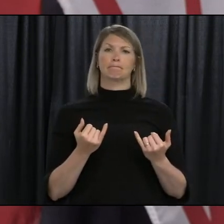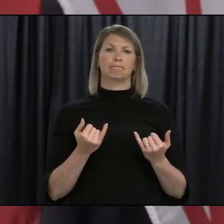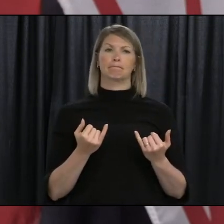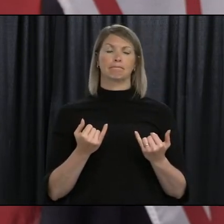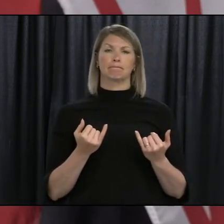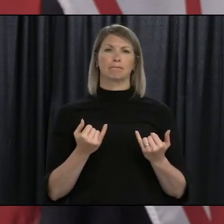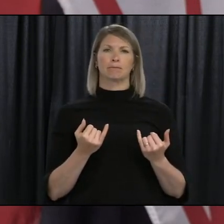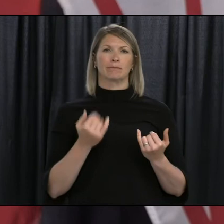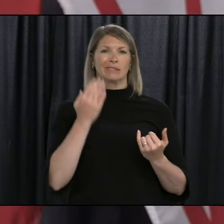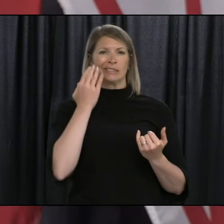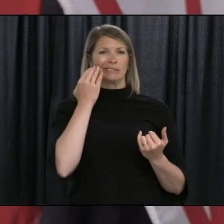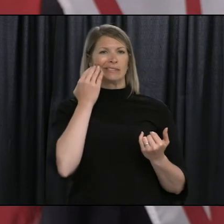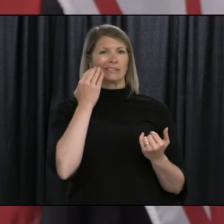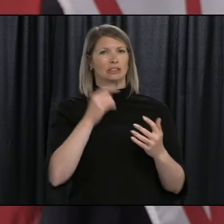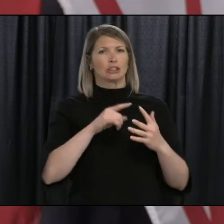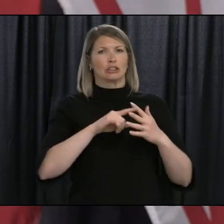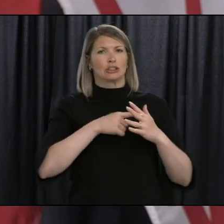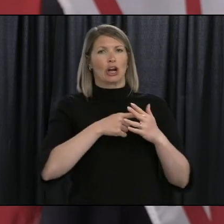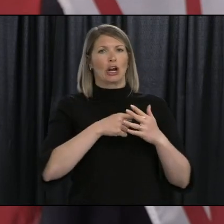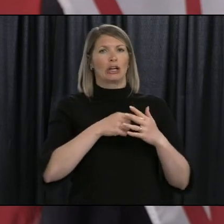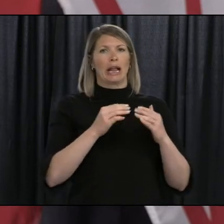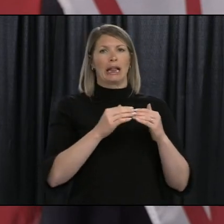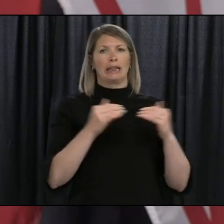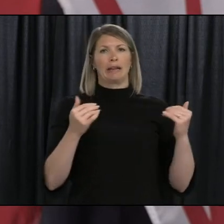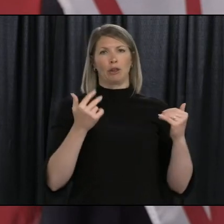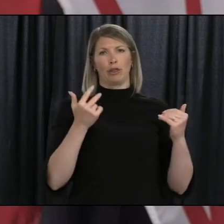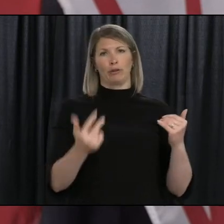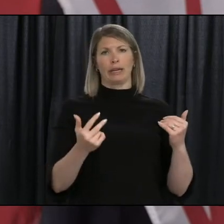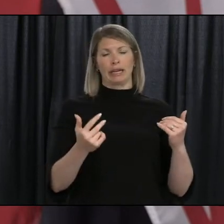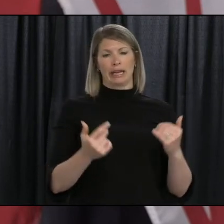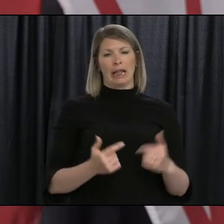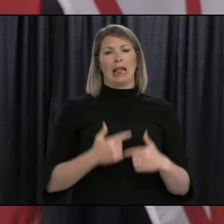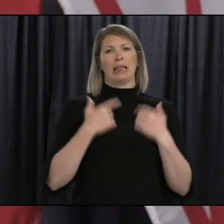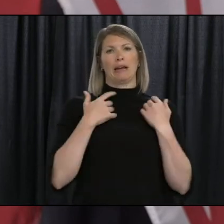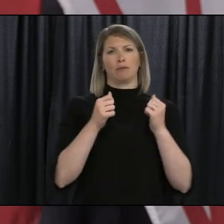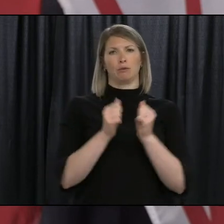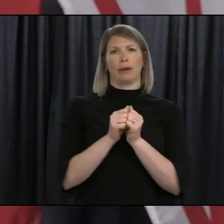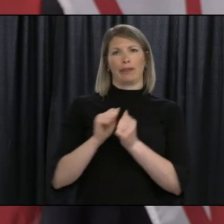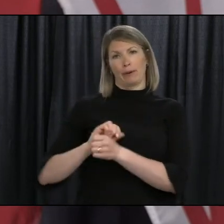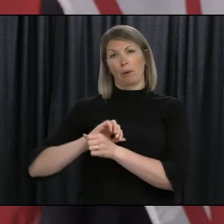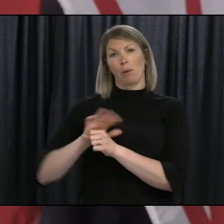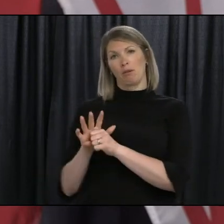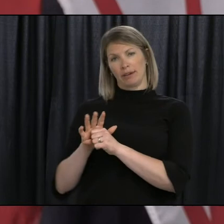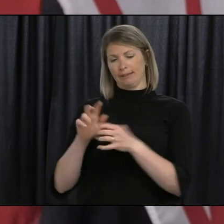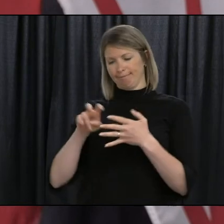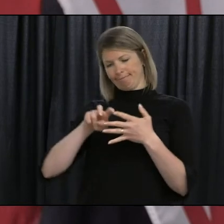just entering level 3 of living with COVID. There are